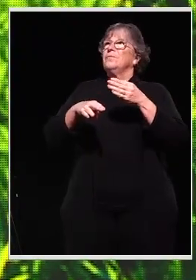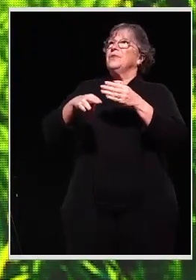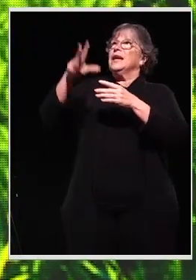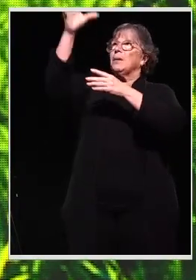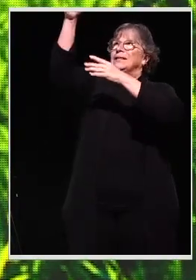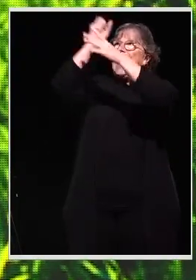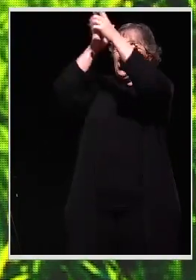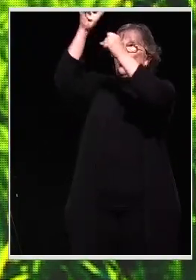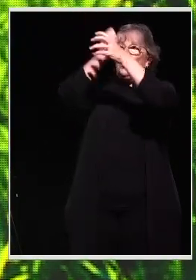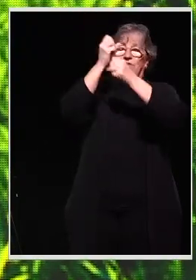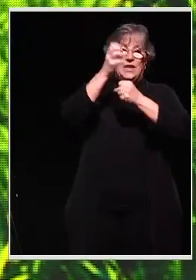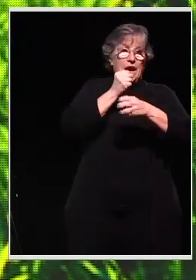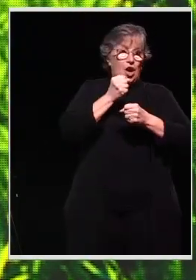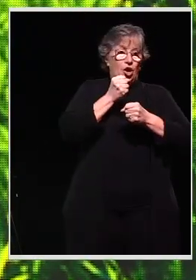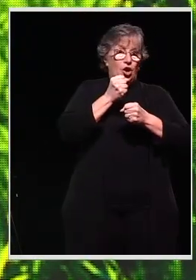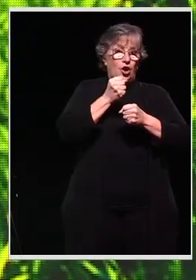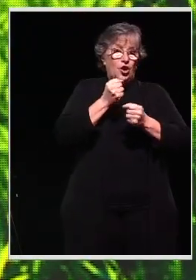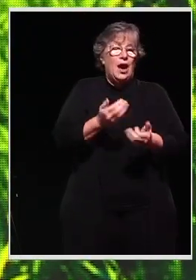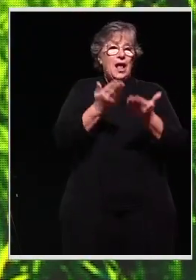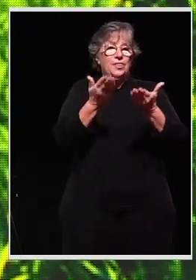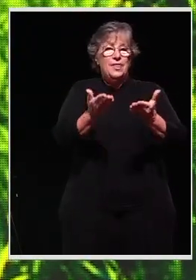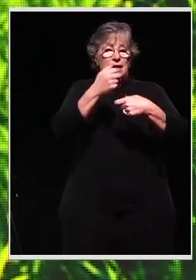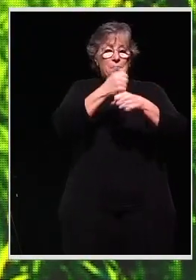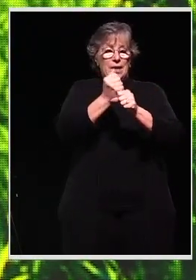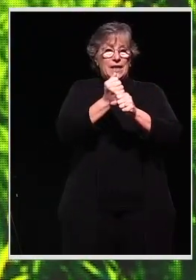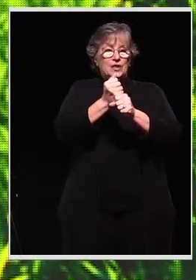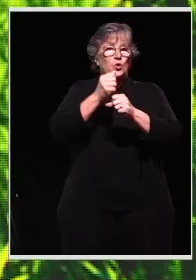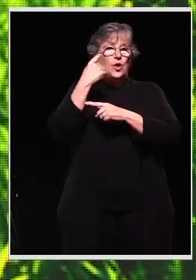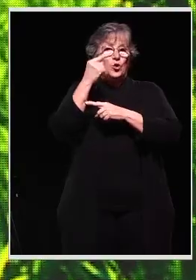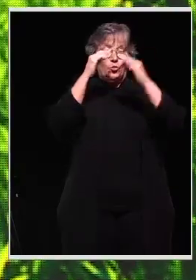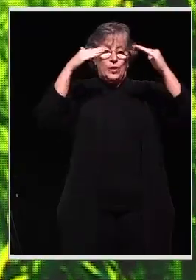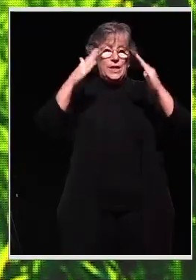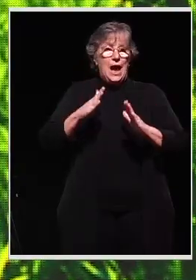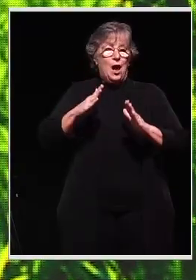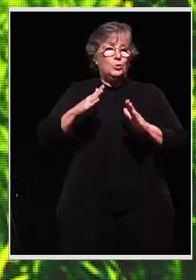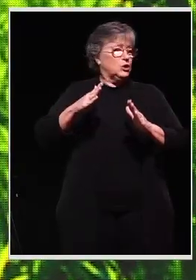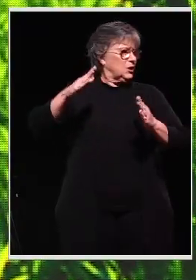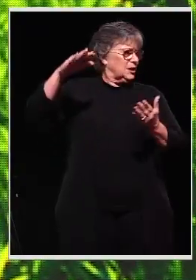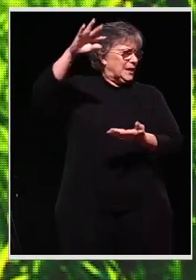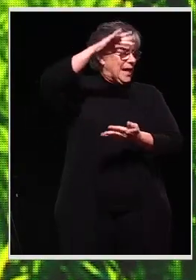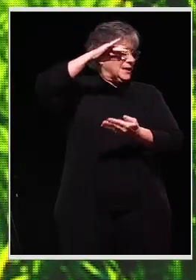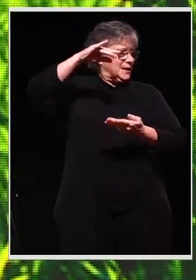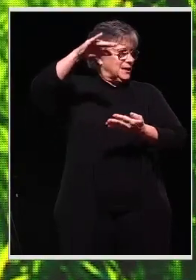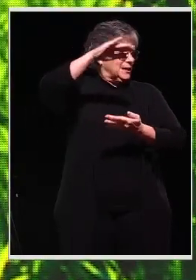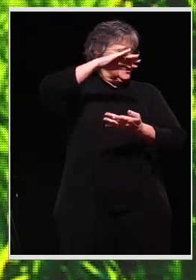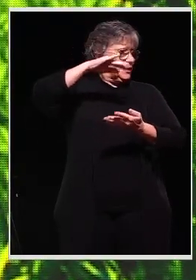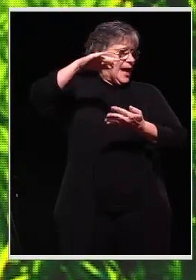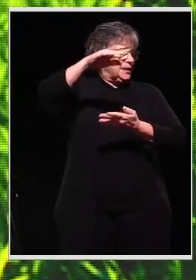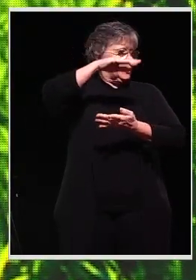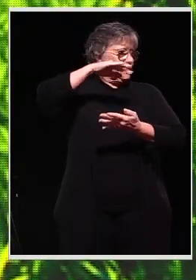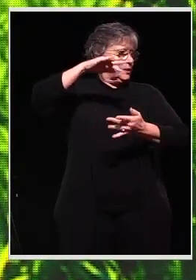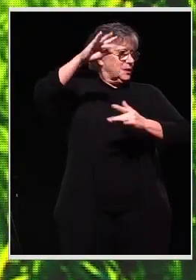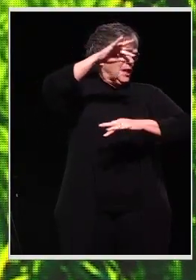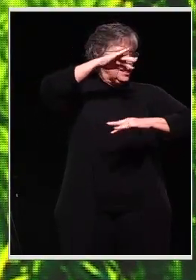greenhouse gases, and it can do so while meeting maybe 9 to 10 billion people's needs on the planet. It's